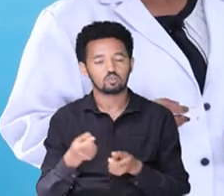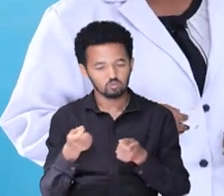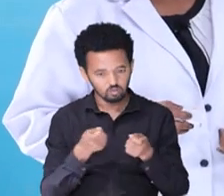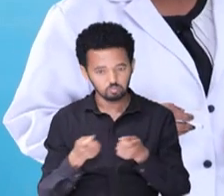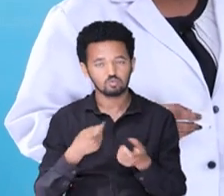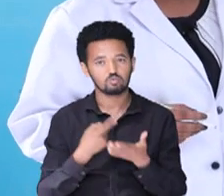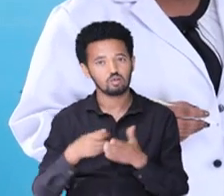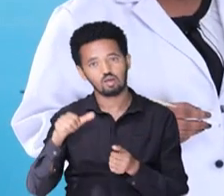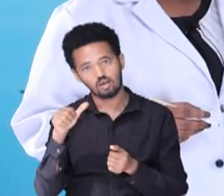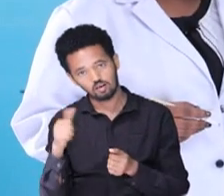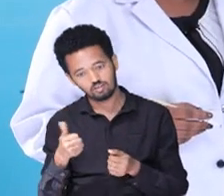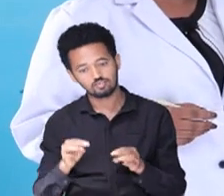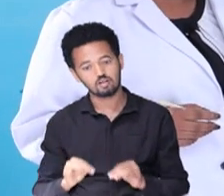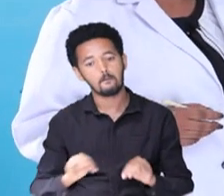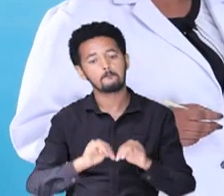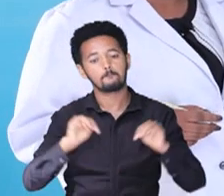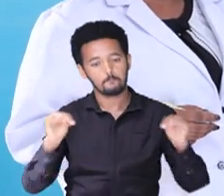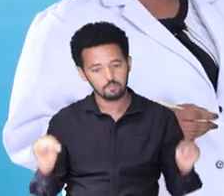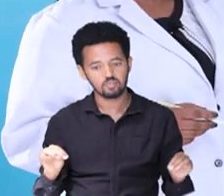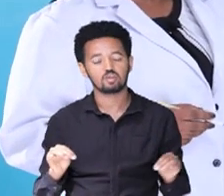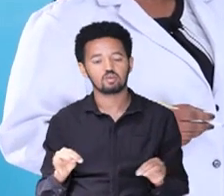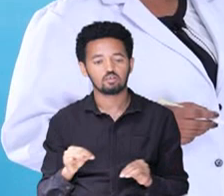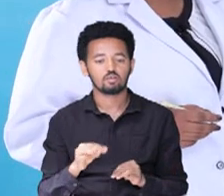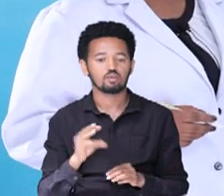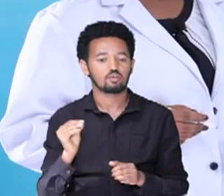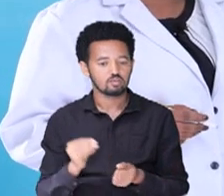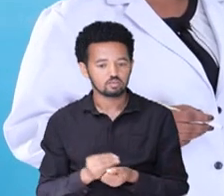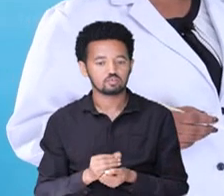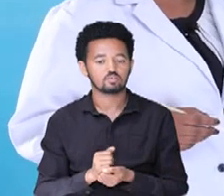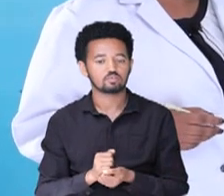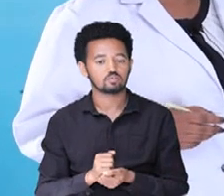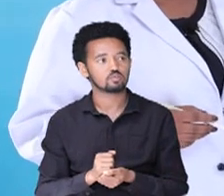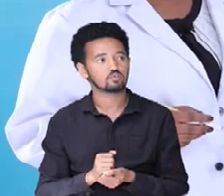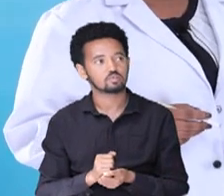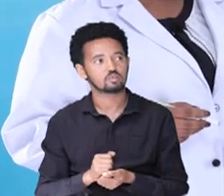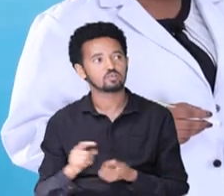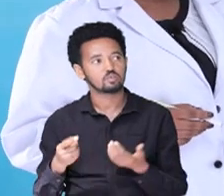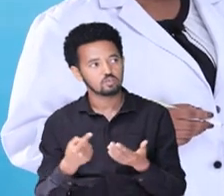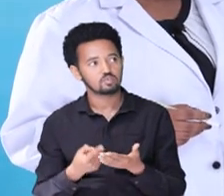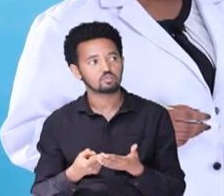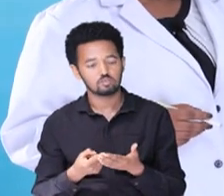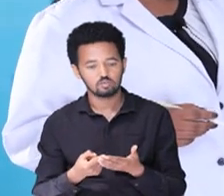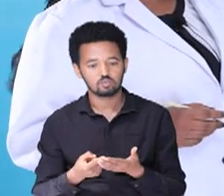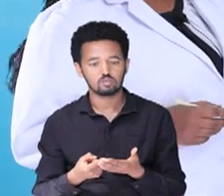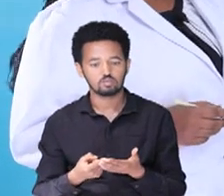Counterplowing, also another method of soil conservation measure. Counterplowing is plowing the land sideways